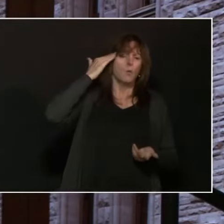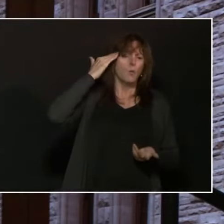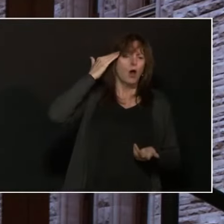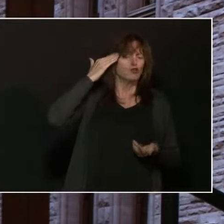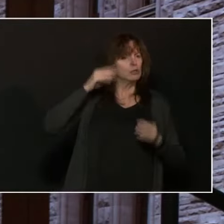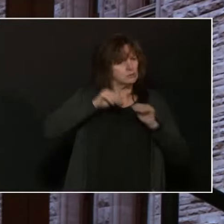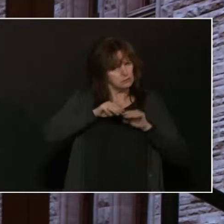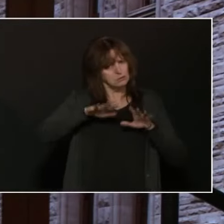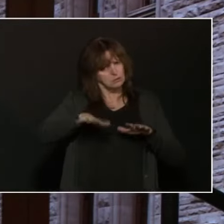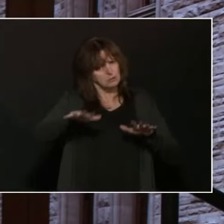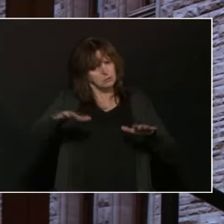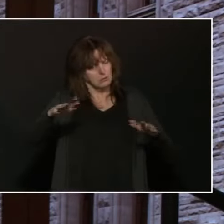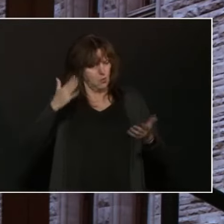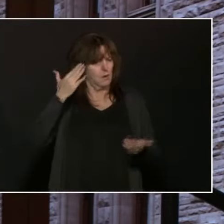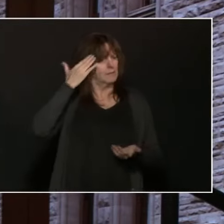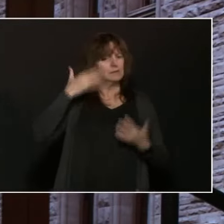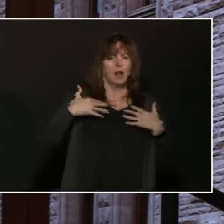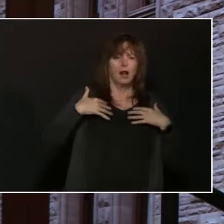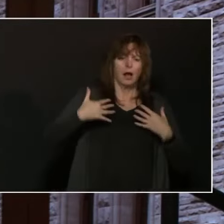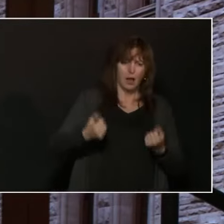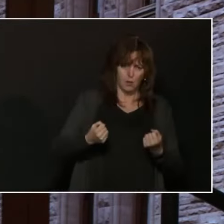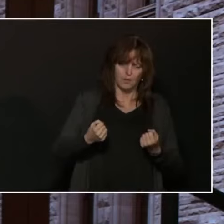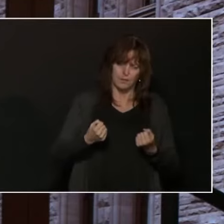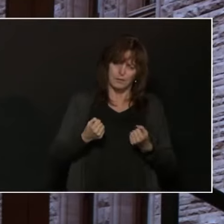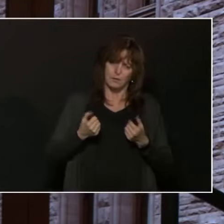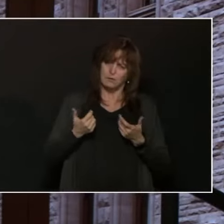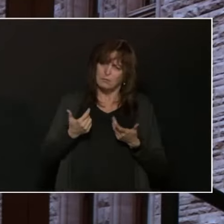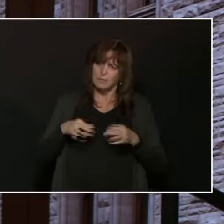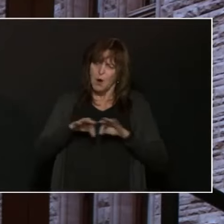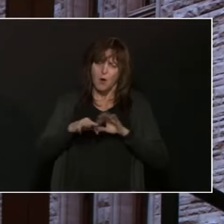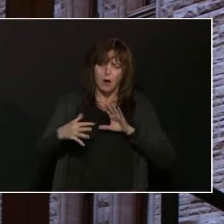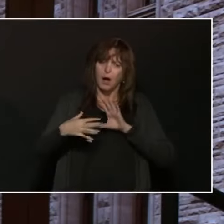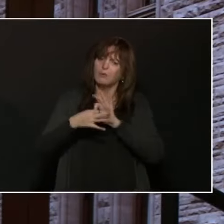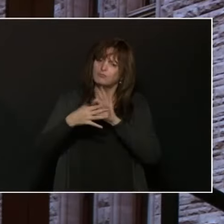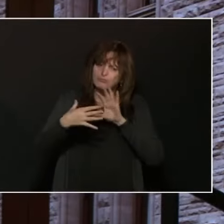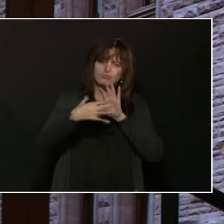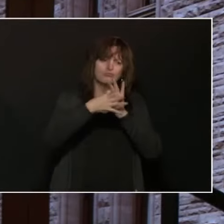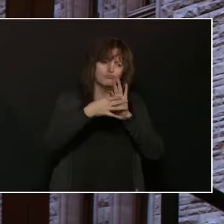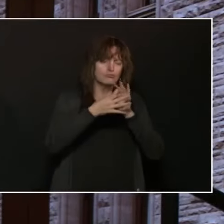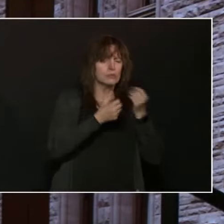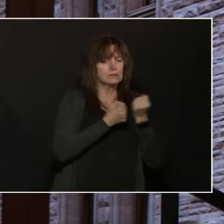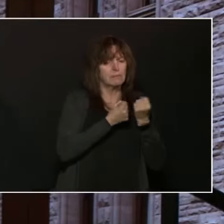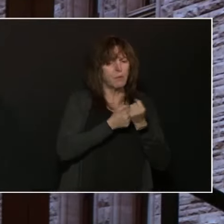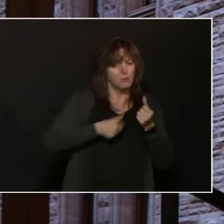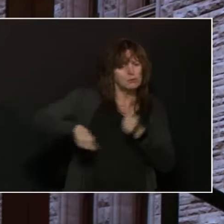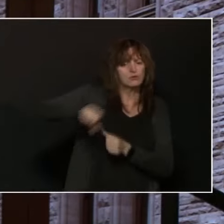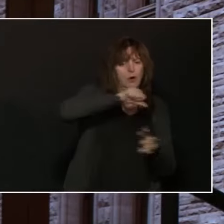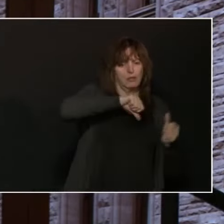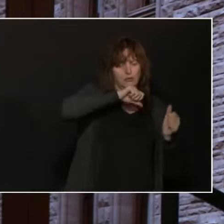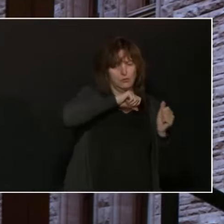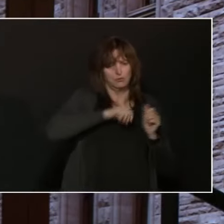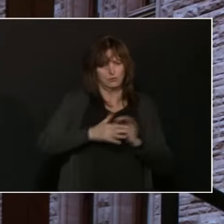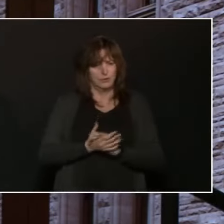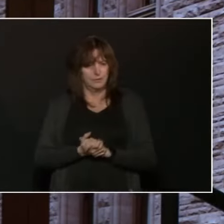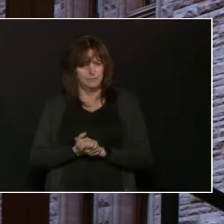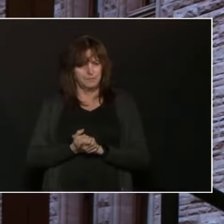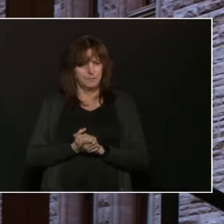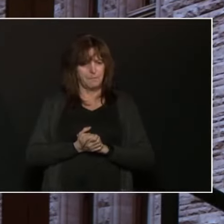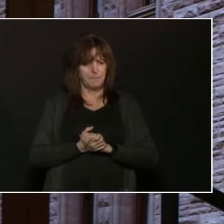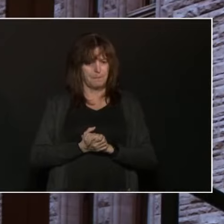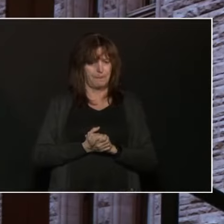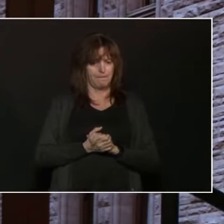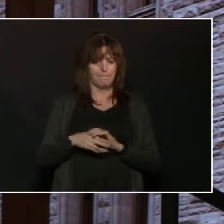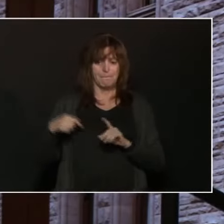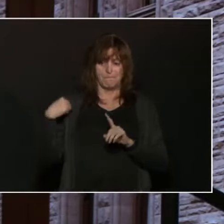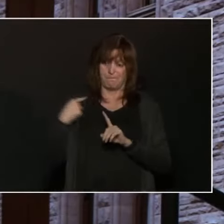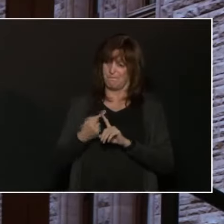it's vital. Do connect, do talk, and do support one another. So it's been a difficult year. We continue to work